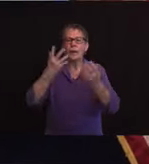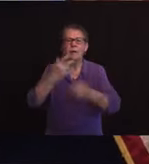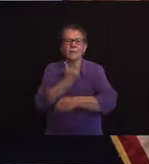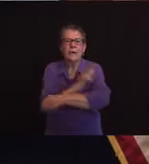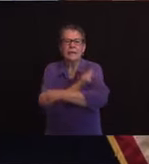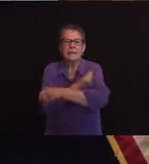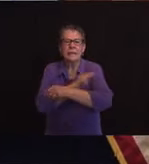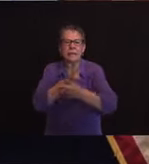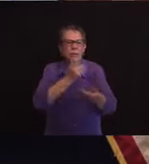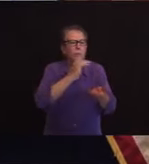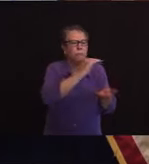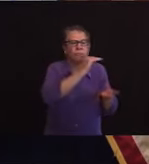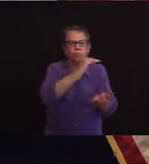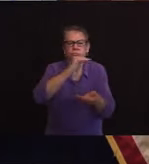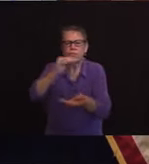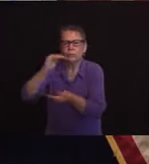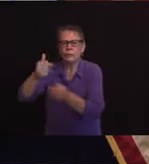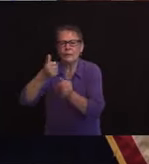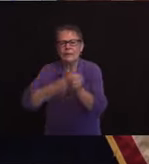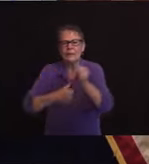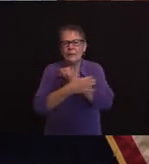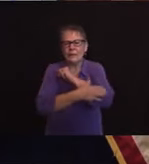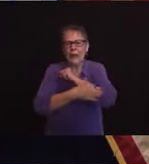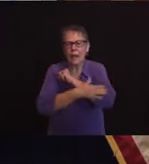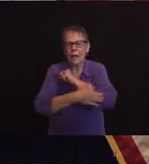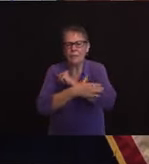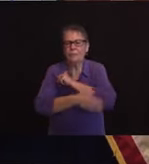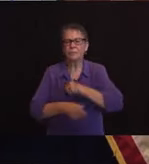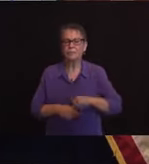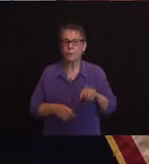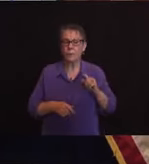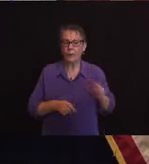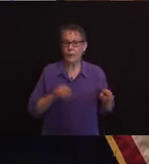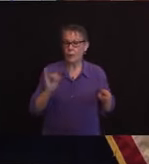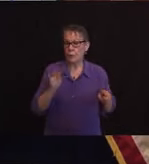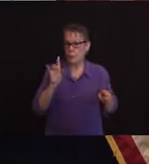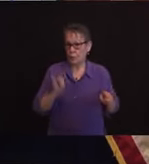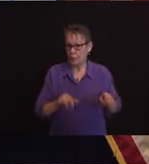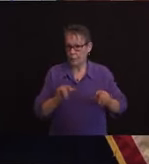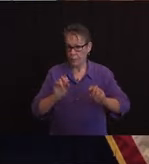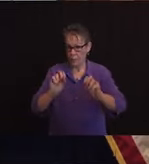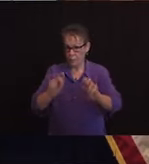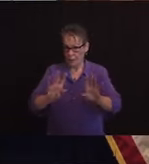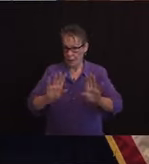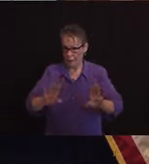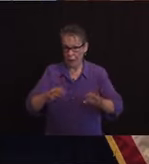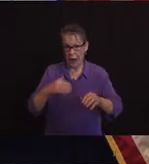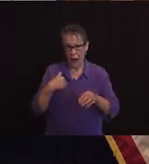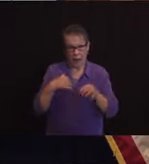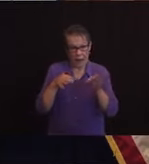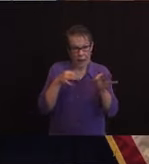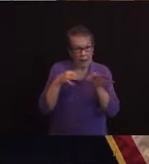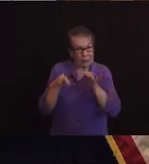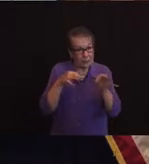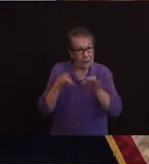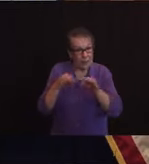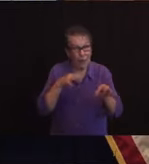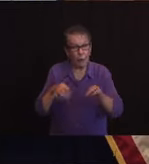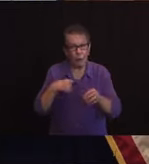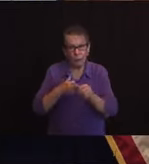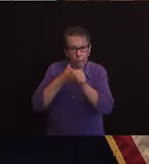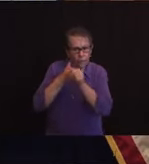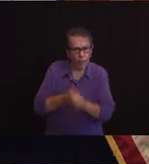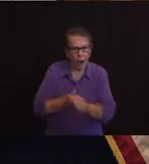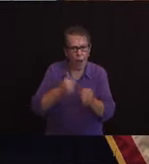score, and that's posted on our website. And you can actually see that we will have the state in the colors,